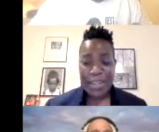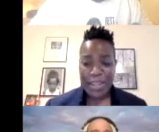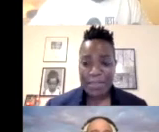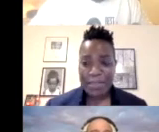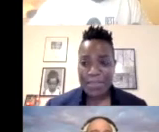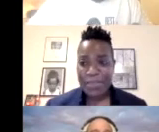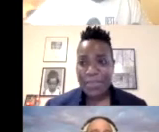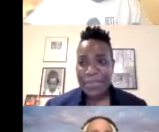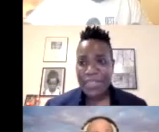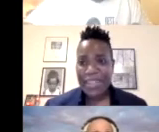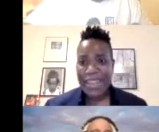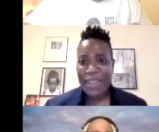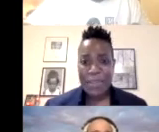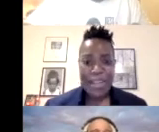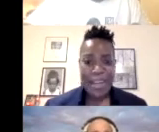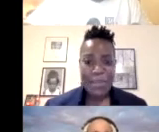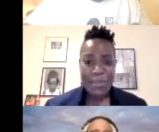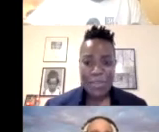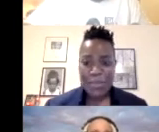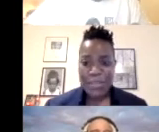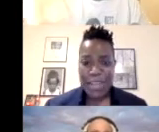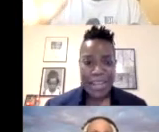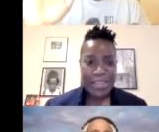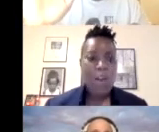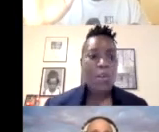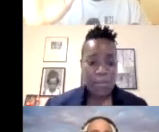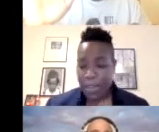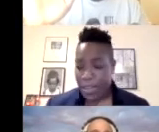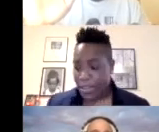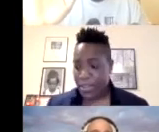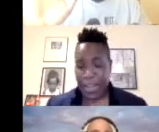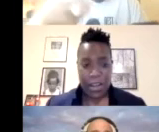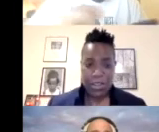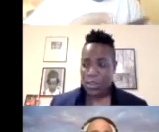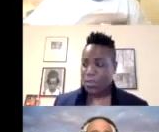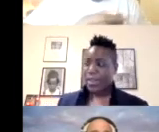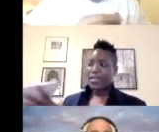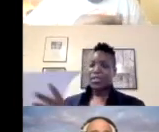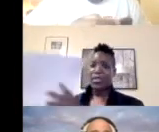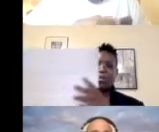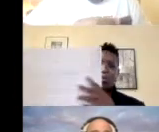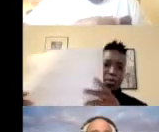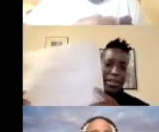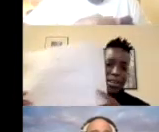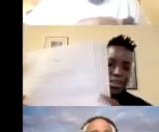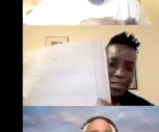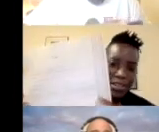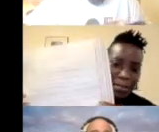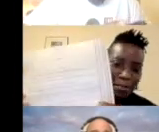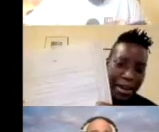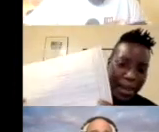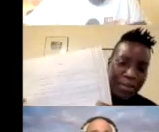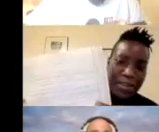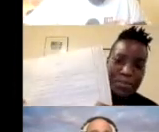medium everybody have a wonderful night oh i wanted to say also yes you can order these